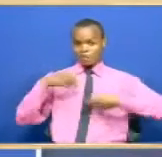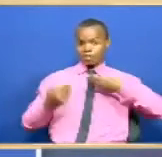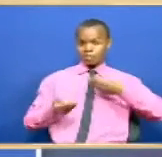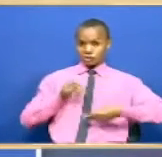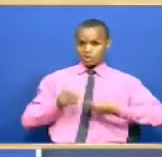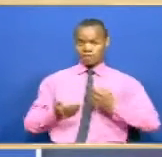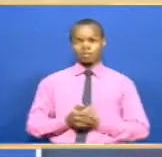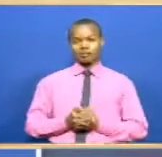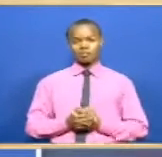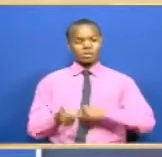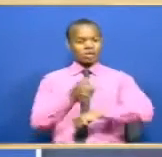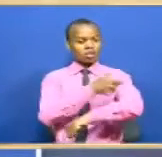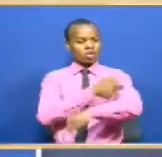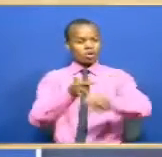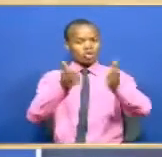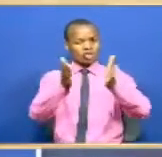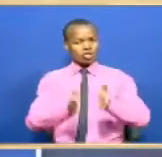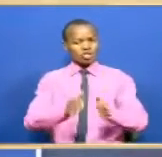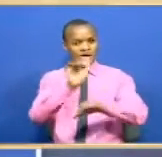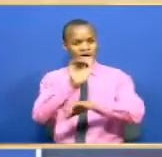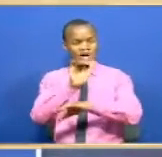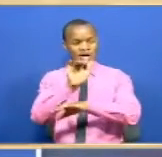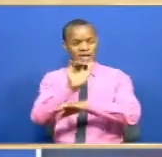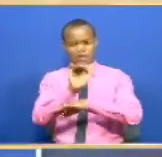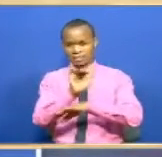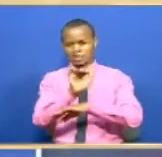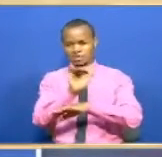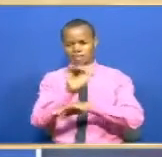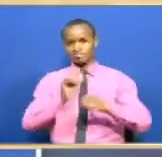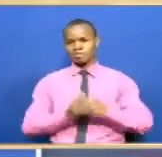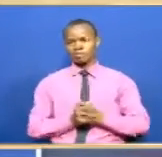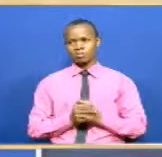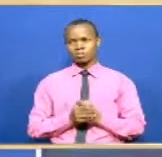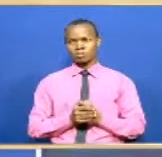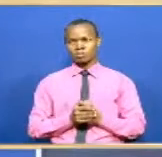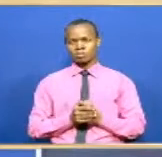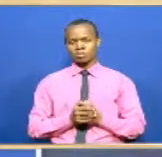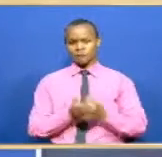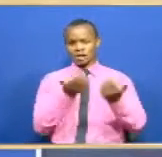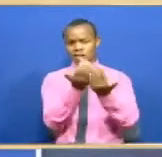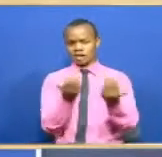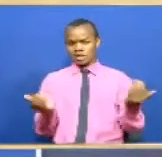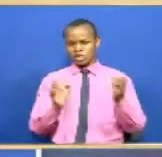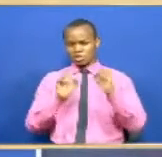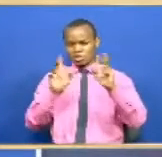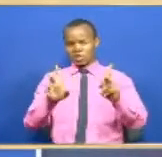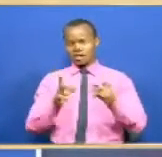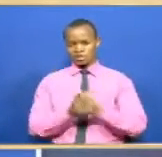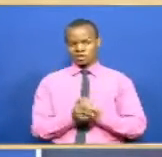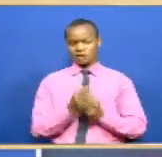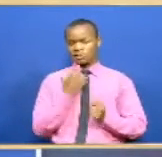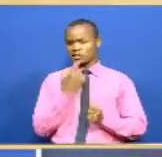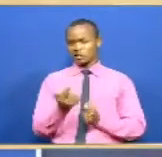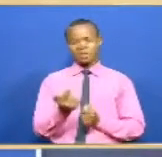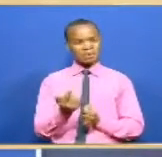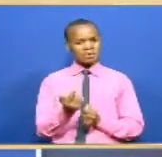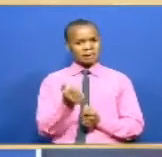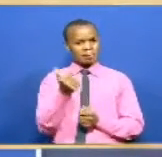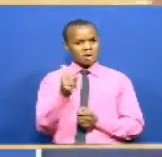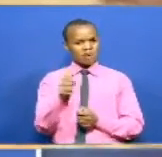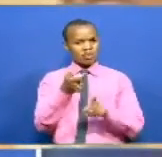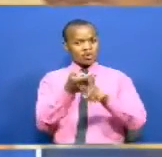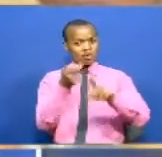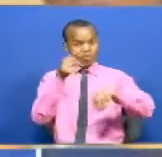daktari aliniuliza asibuhi wakati nilikuwa nataka kwenda nyumbani, akaniuliza. Huyu mtoto wako ako sawa, nikawaambia hapana, mtoto wangu tangu